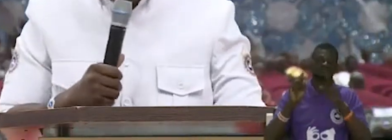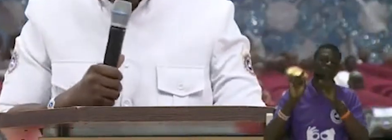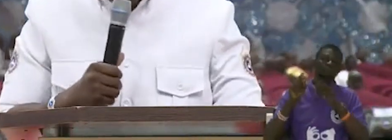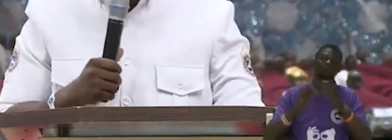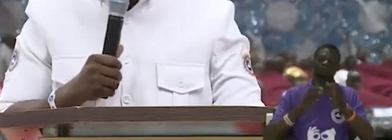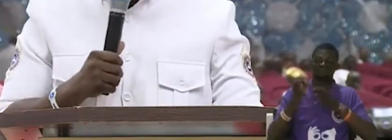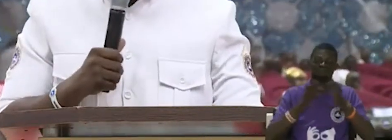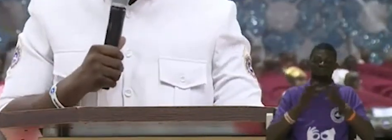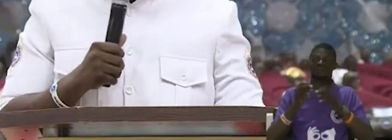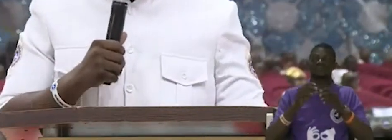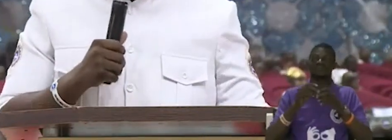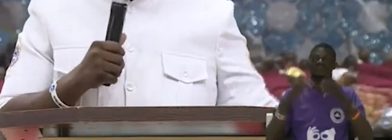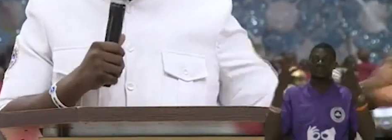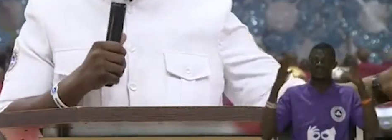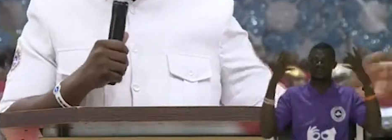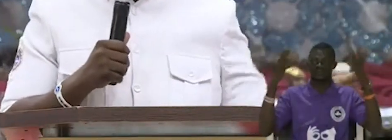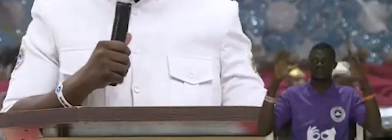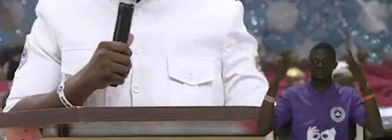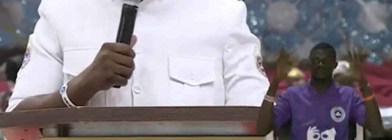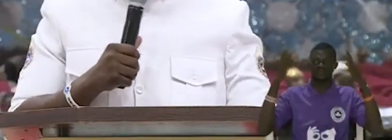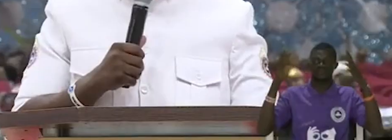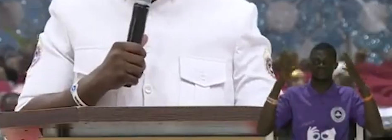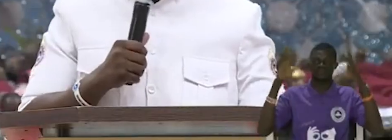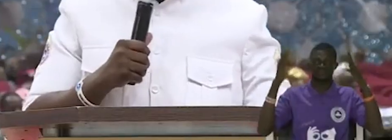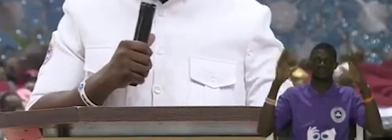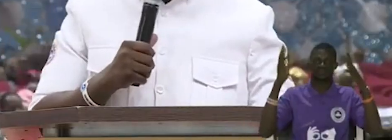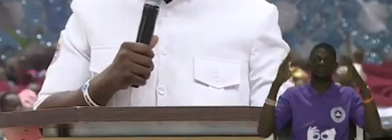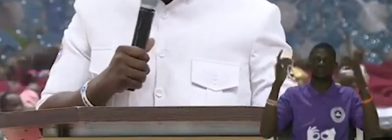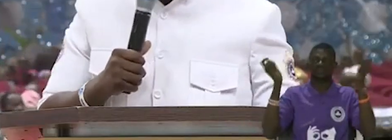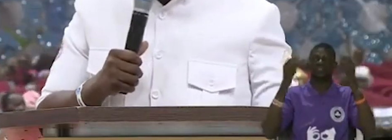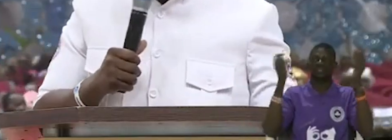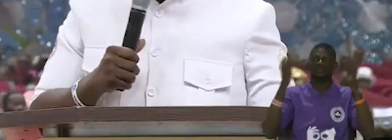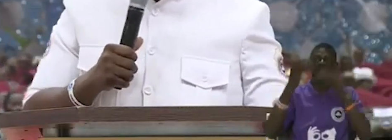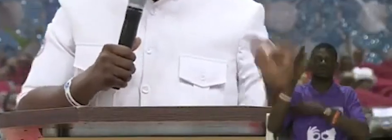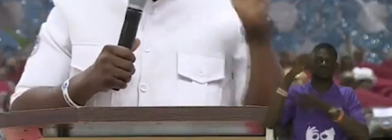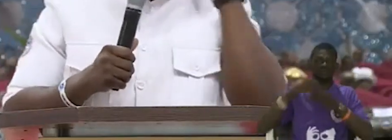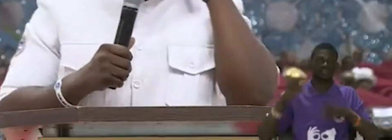going. Please celebrate God and the graces that we've experienced here this evening.